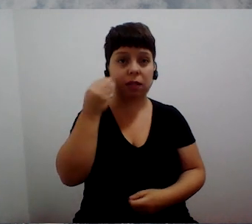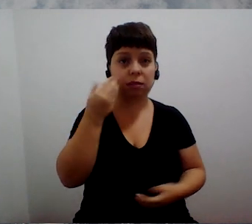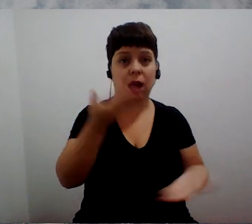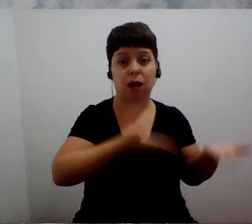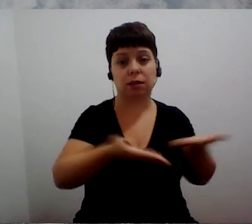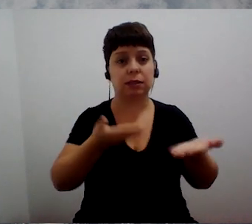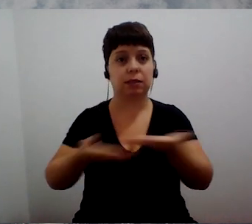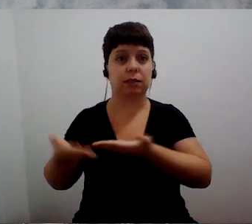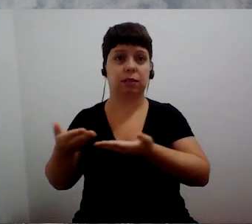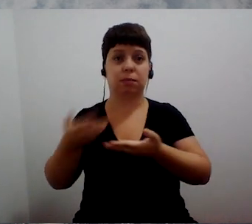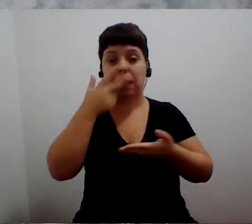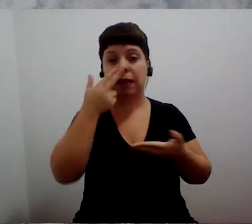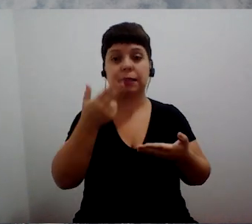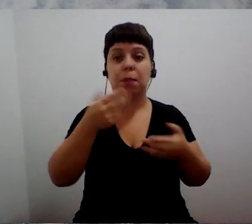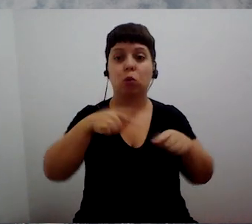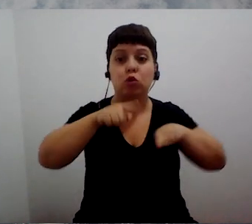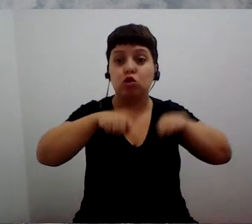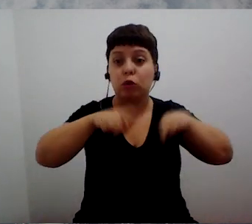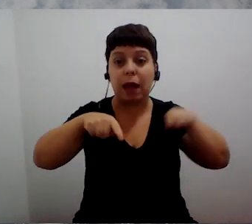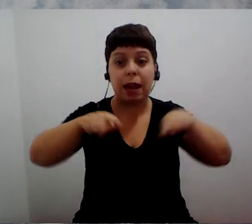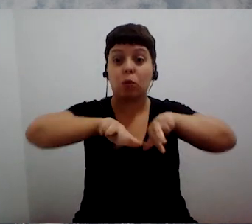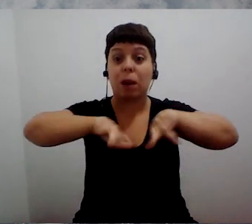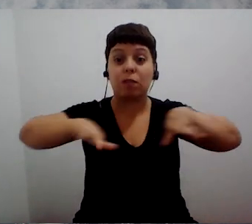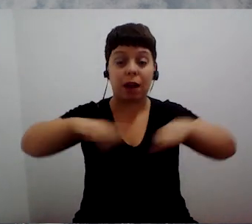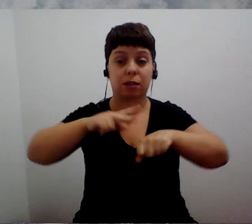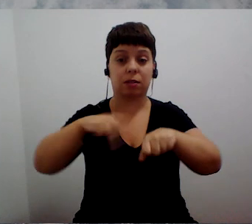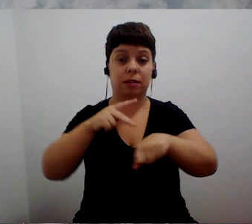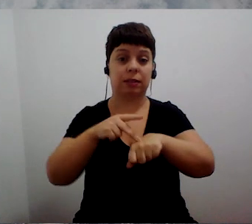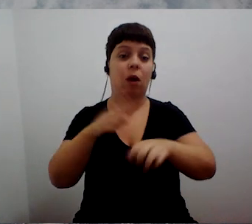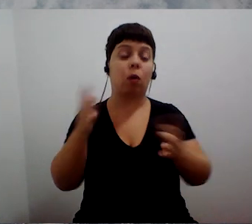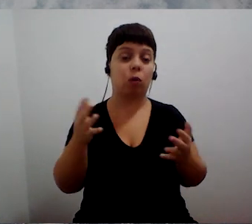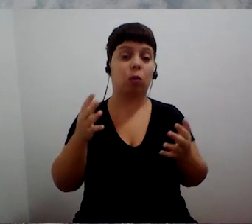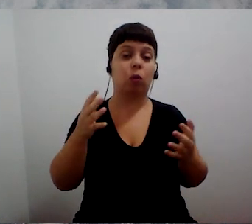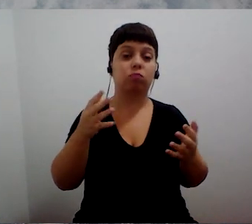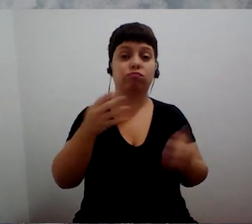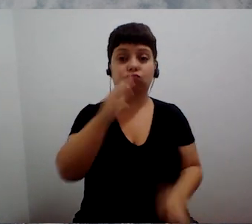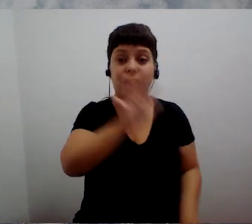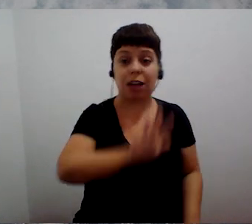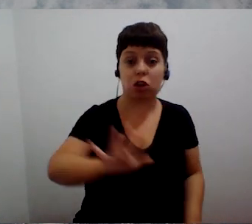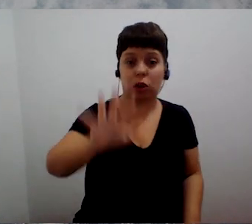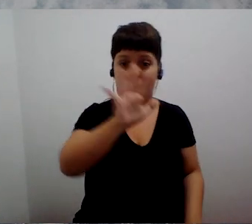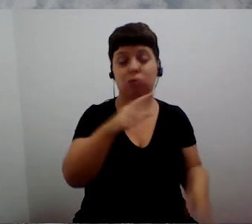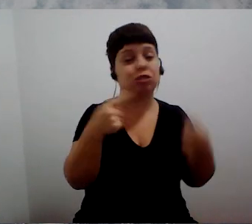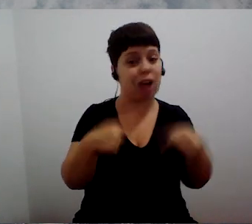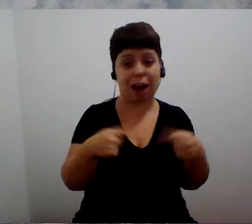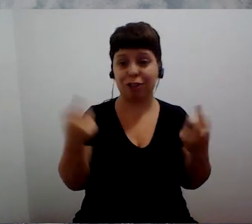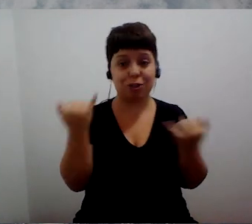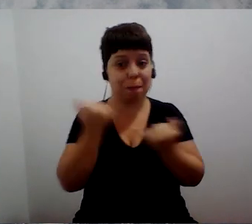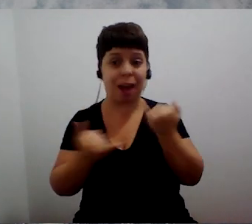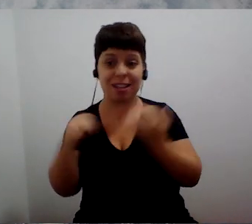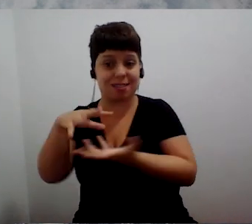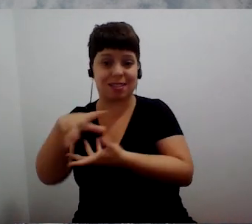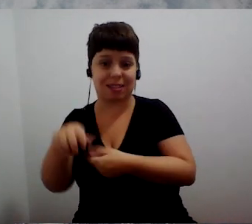too uneven to many countries. And actually, in the national level, we have the same challenges. We need